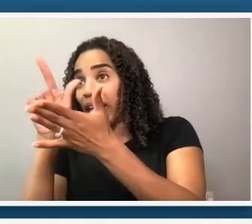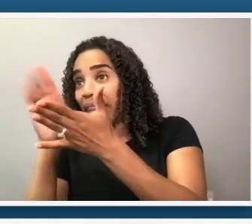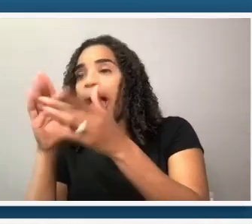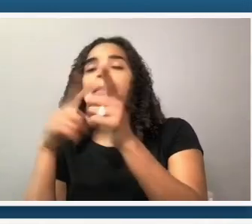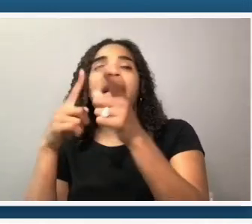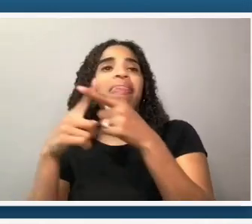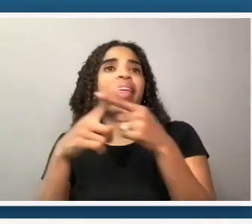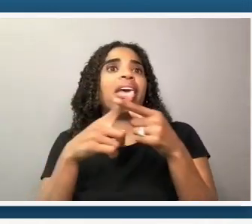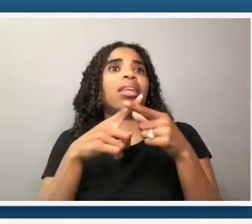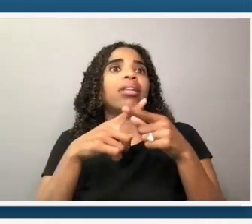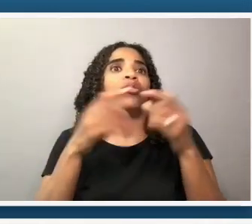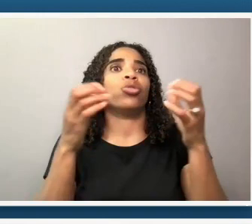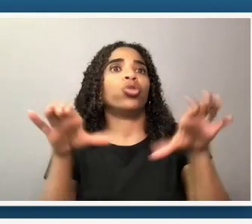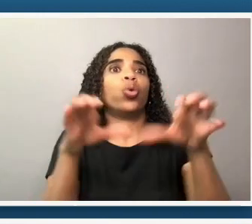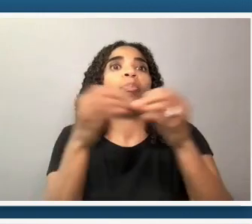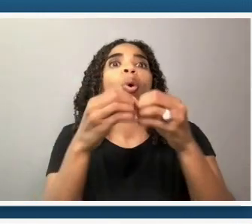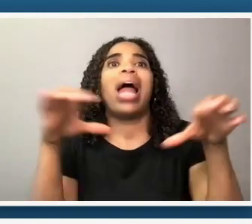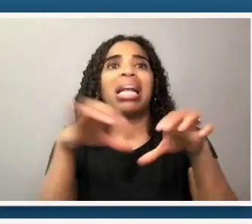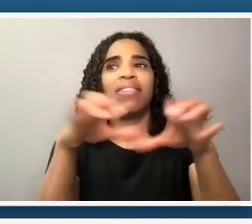So if you go to the next slide,